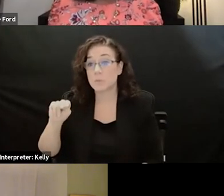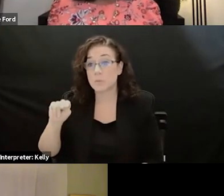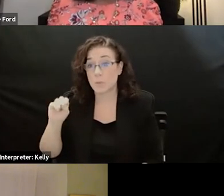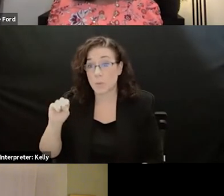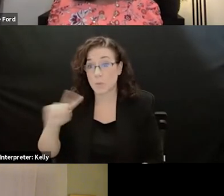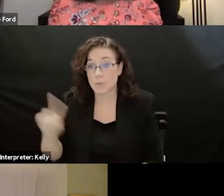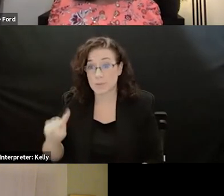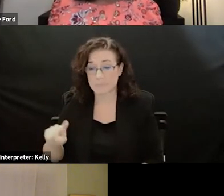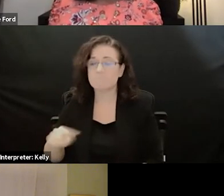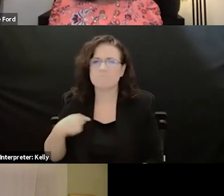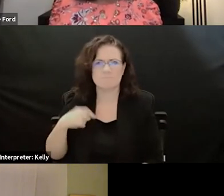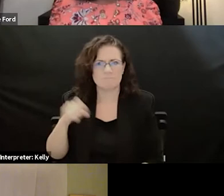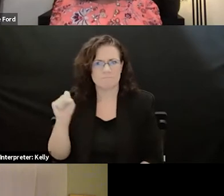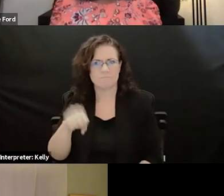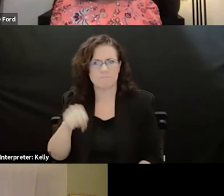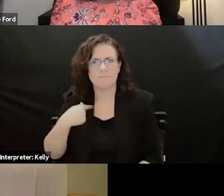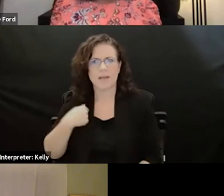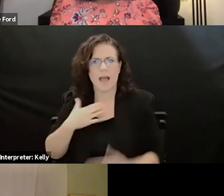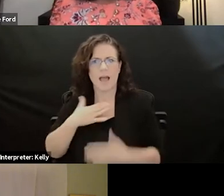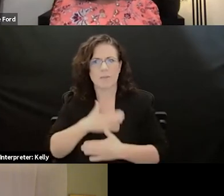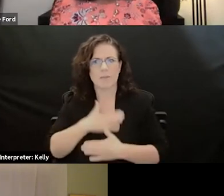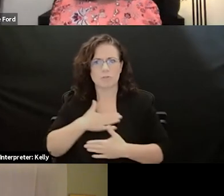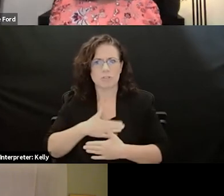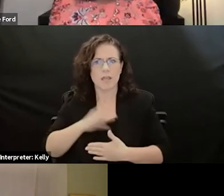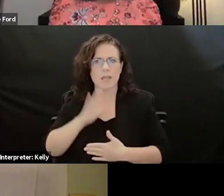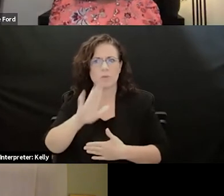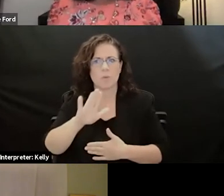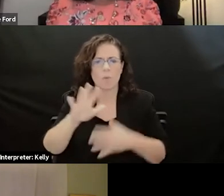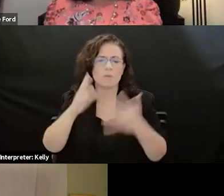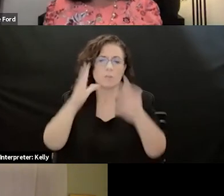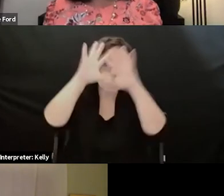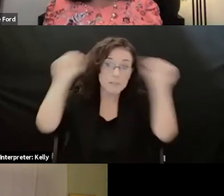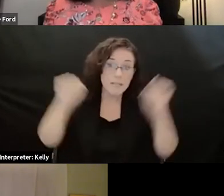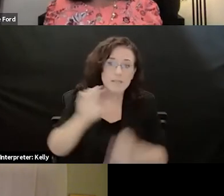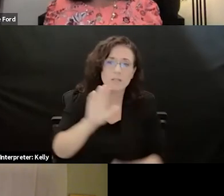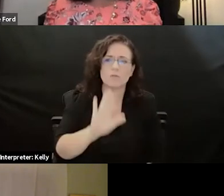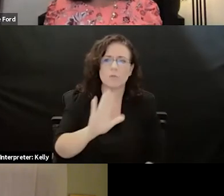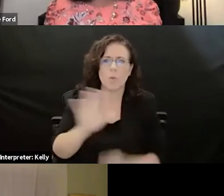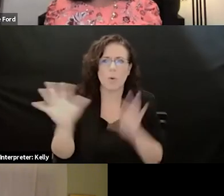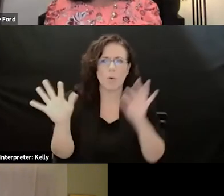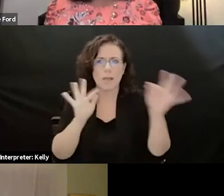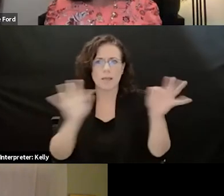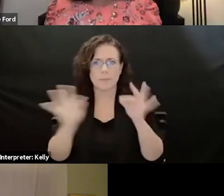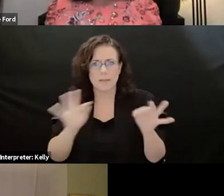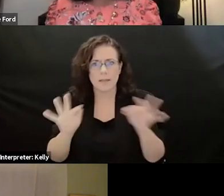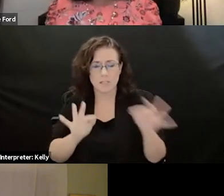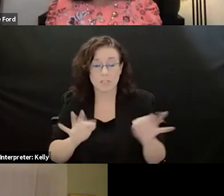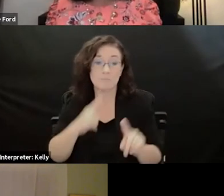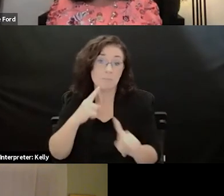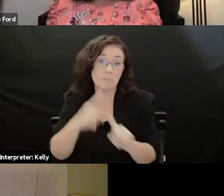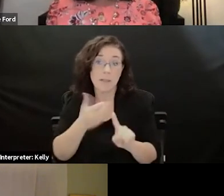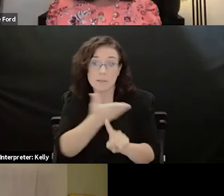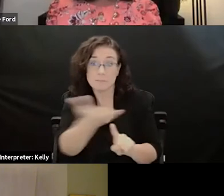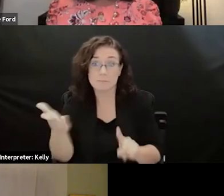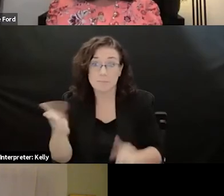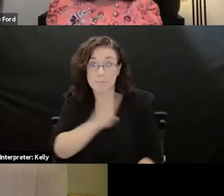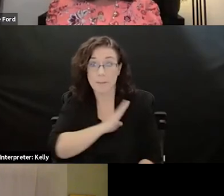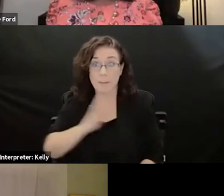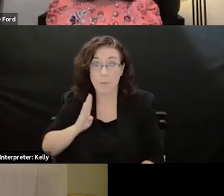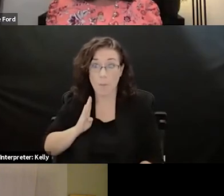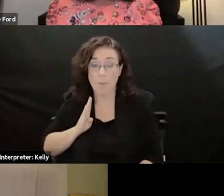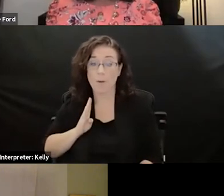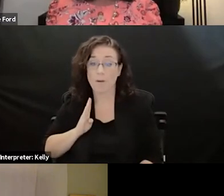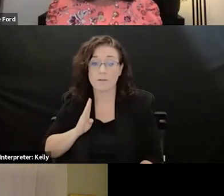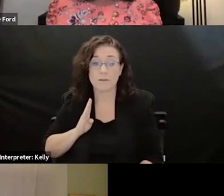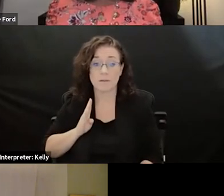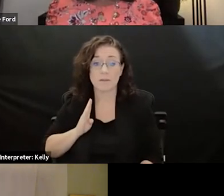by um our superintendent maldonado thank you hilda and for my sister board members i you know i don't